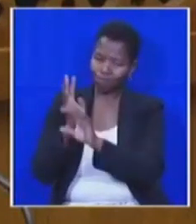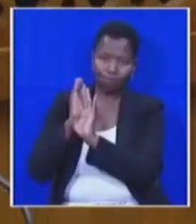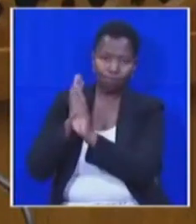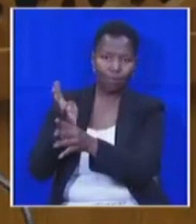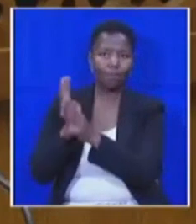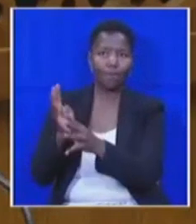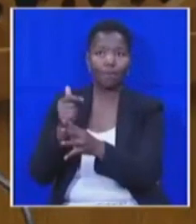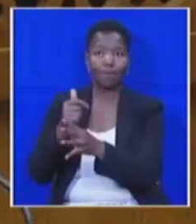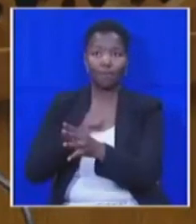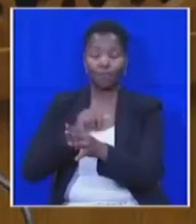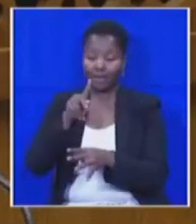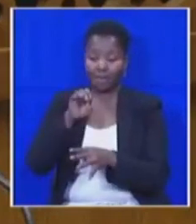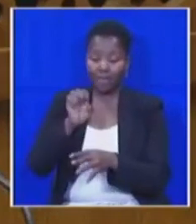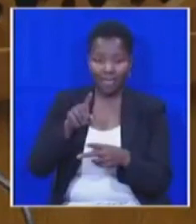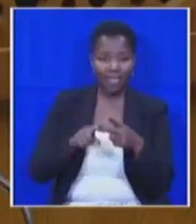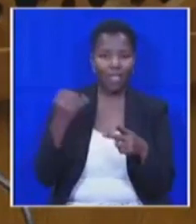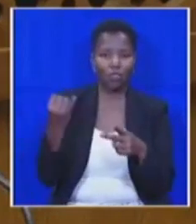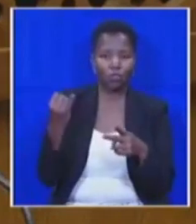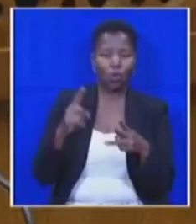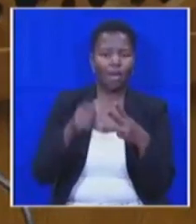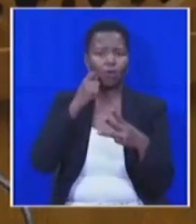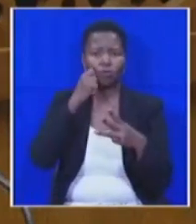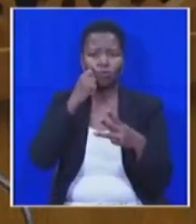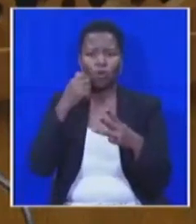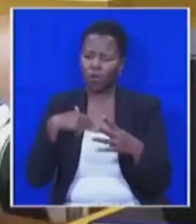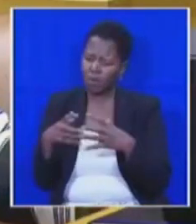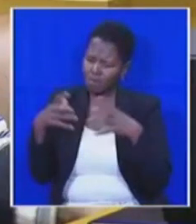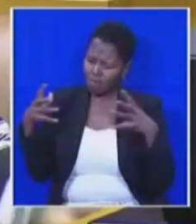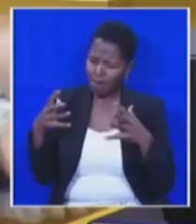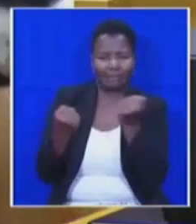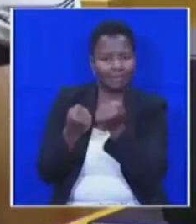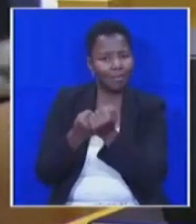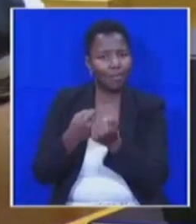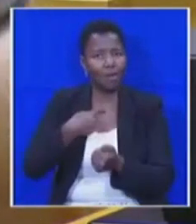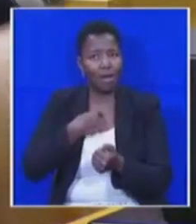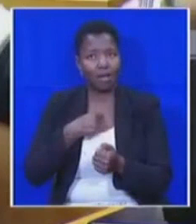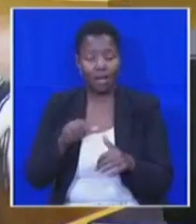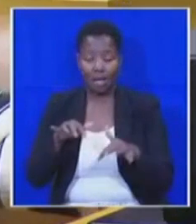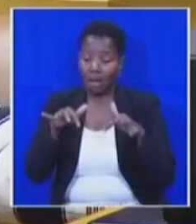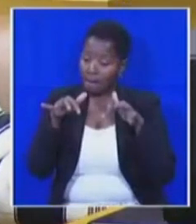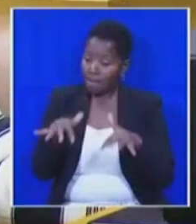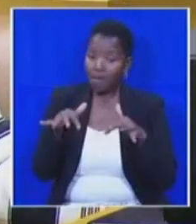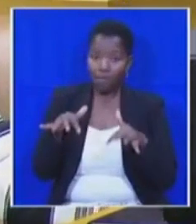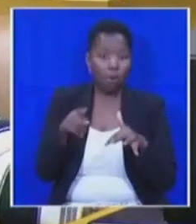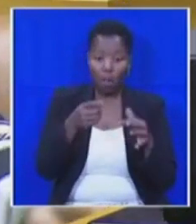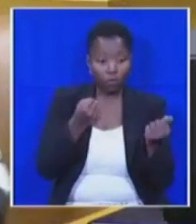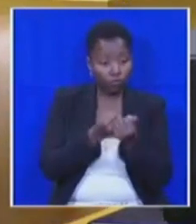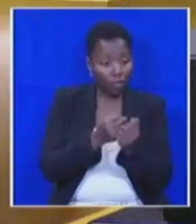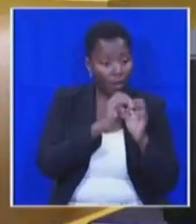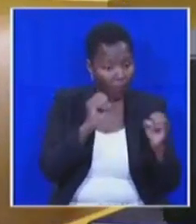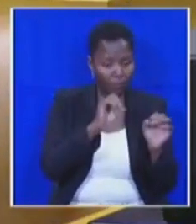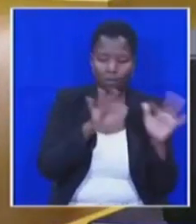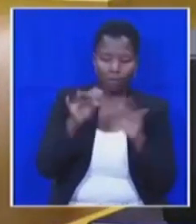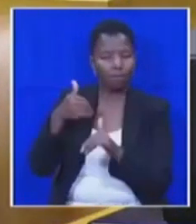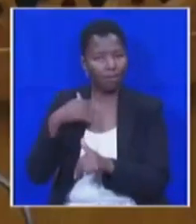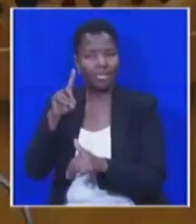in Nelson Mandela Bay, Joburg and Tshwane. And that's why the people you've turned your back on are turning to the opposition.